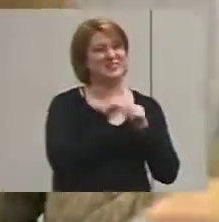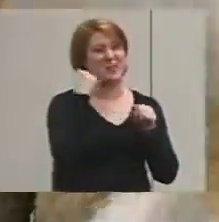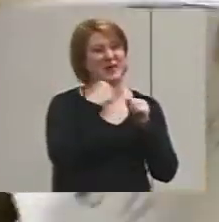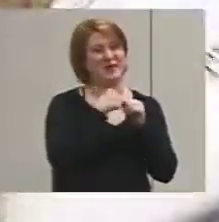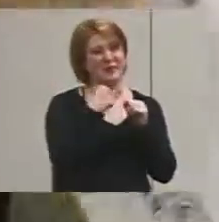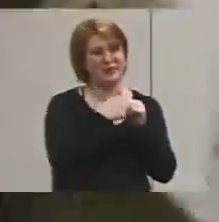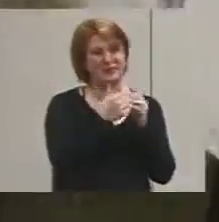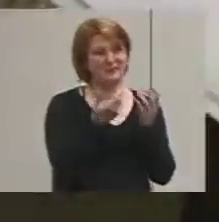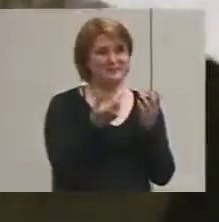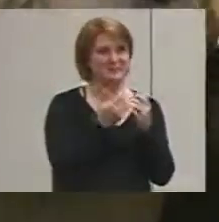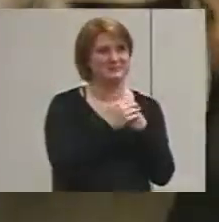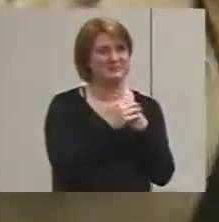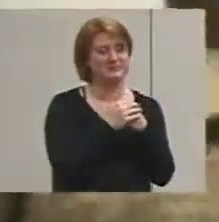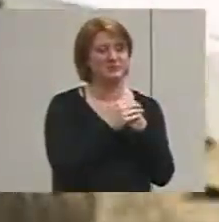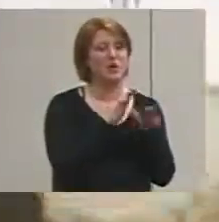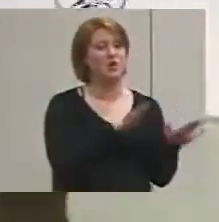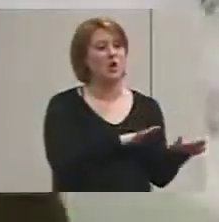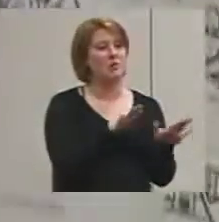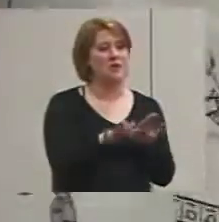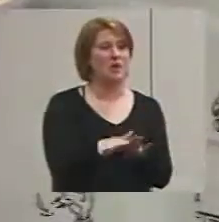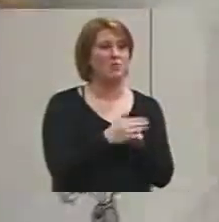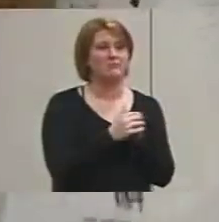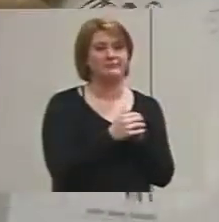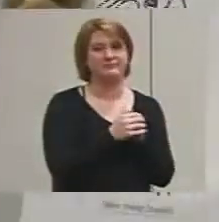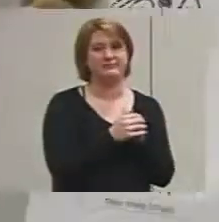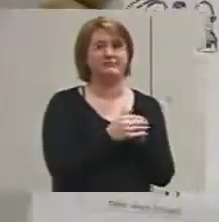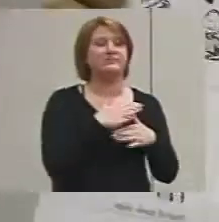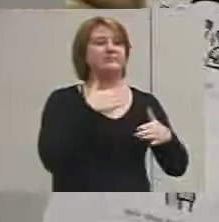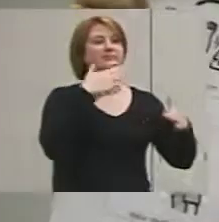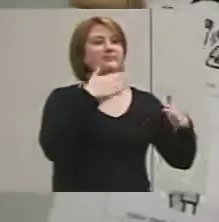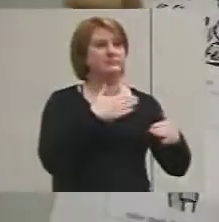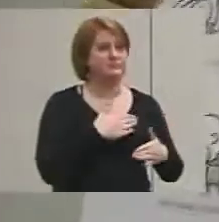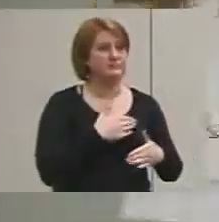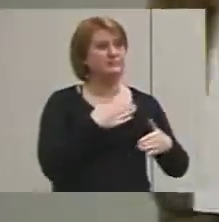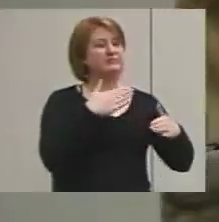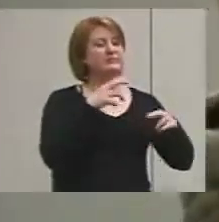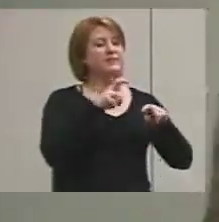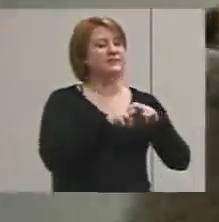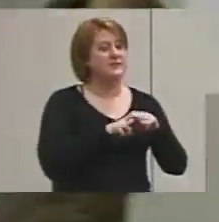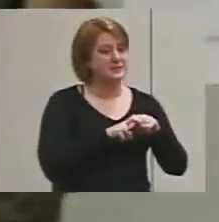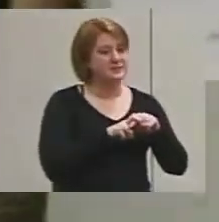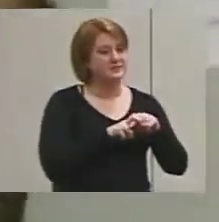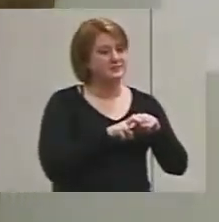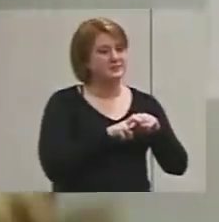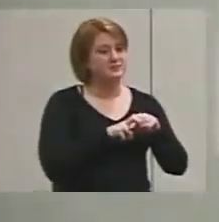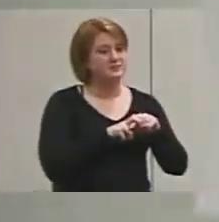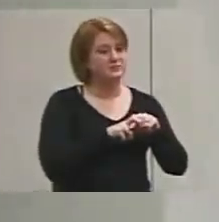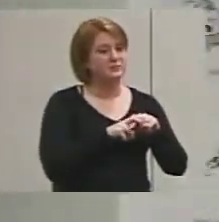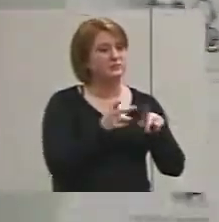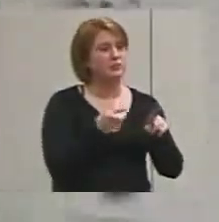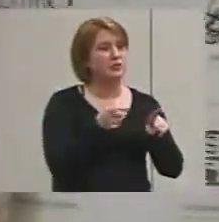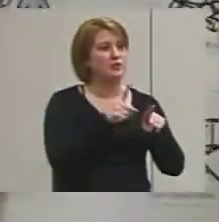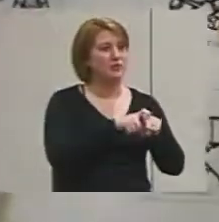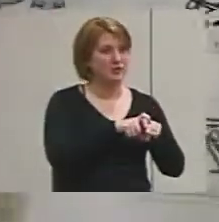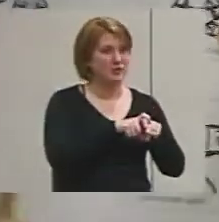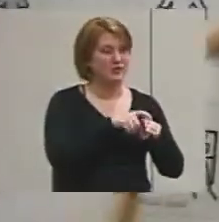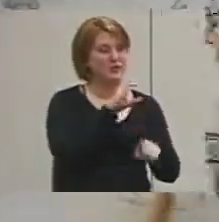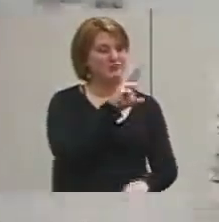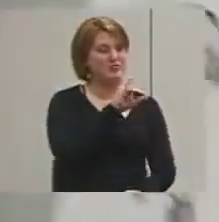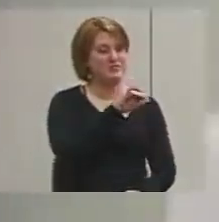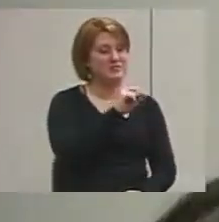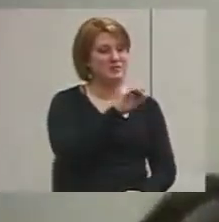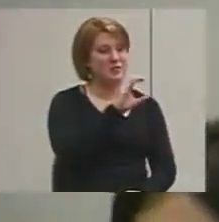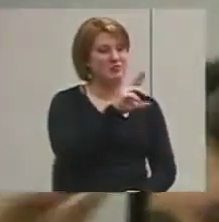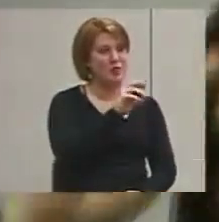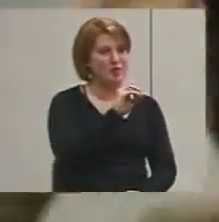of to calm himself down, take deep breaths, sit, crisscross, we tell him, calm down.